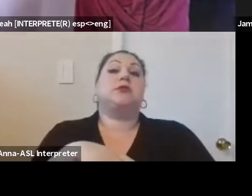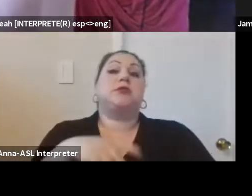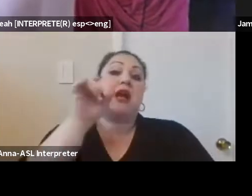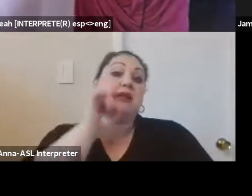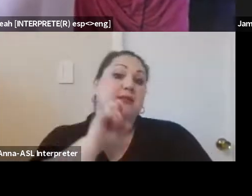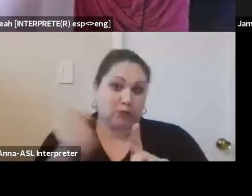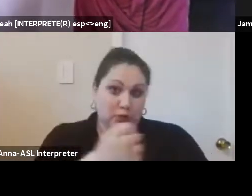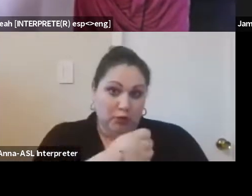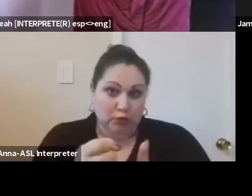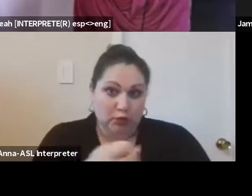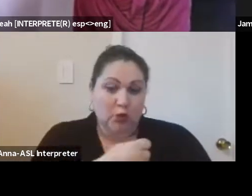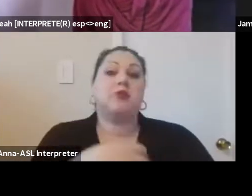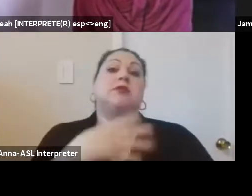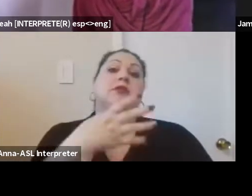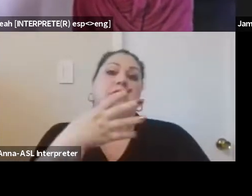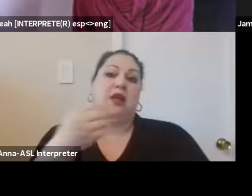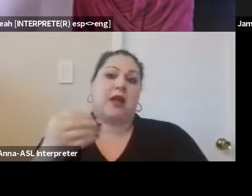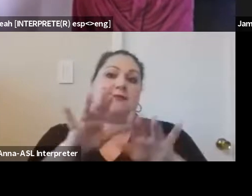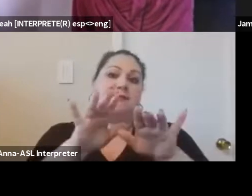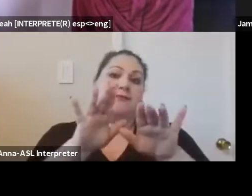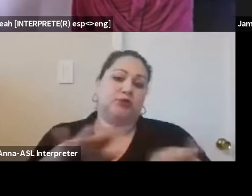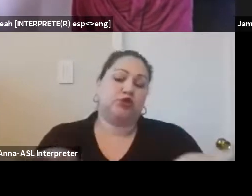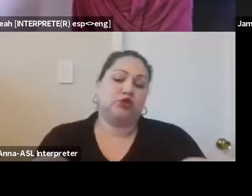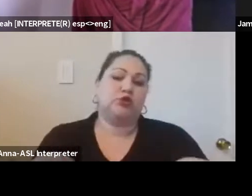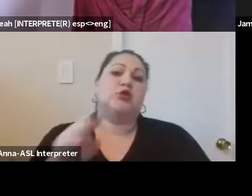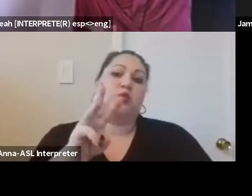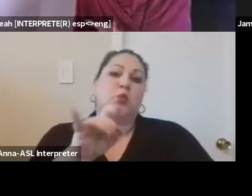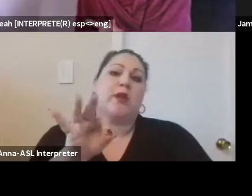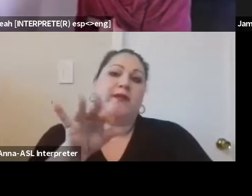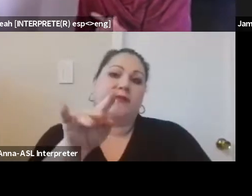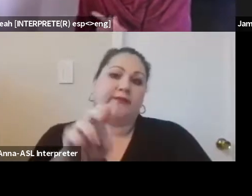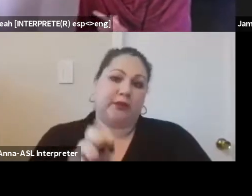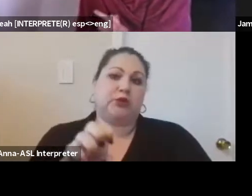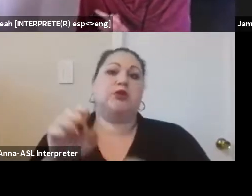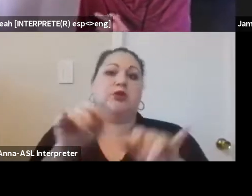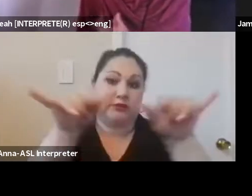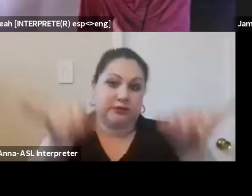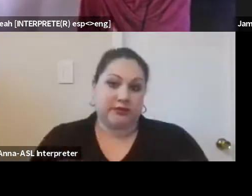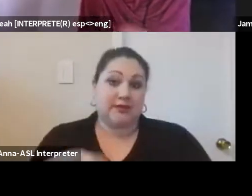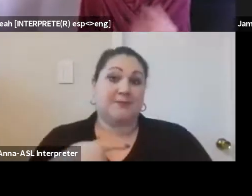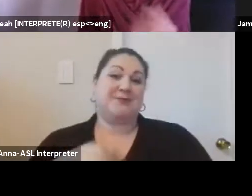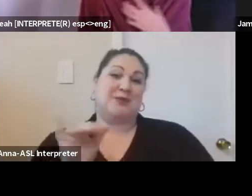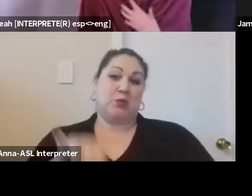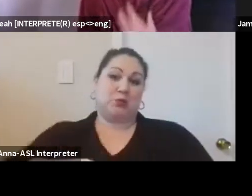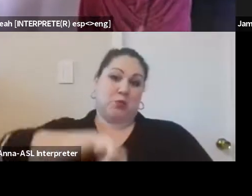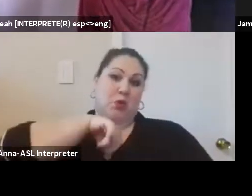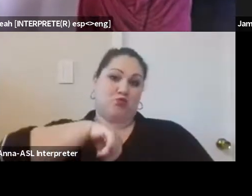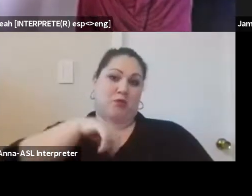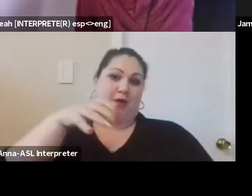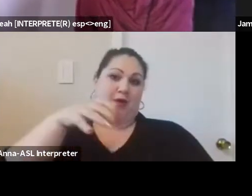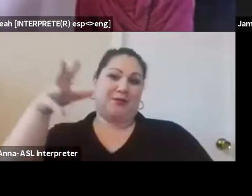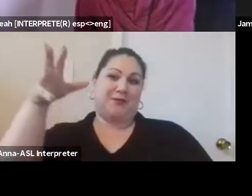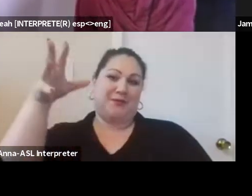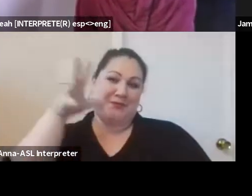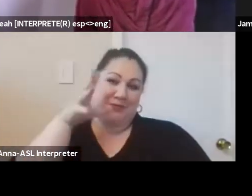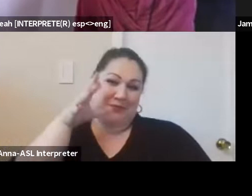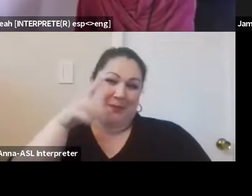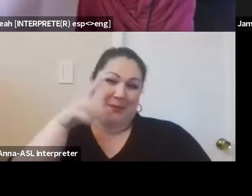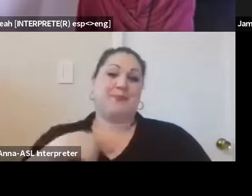child welfare system. And I am also a proud mother and a parent advocate. Thank